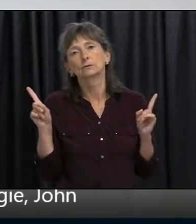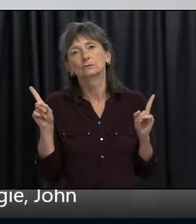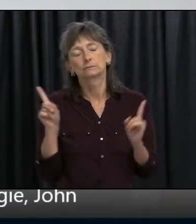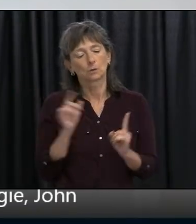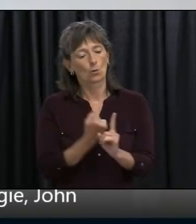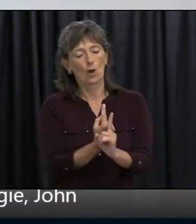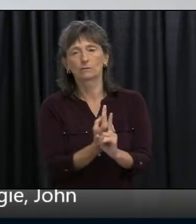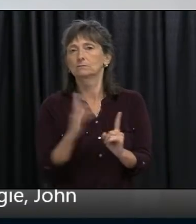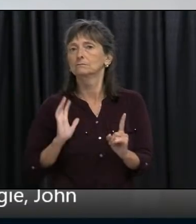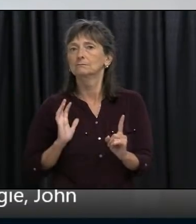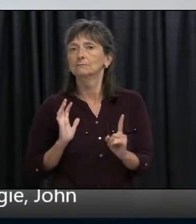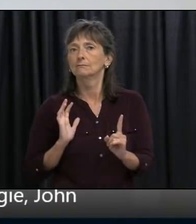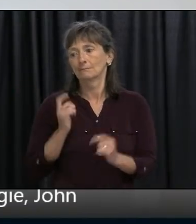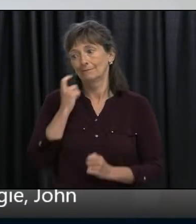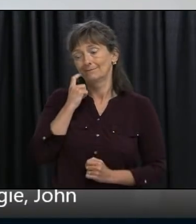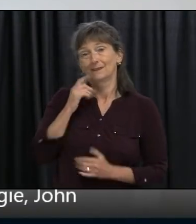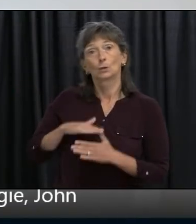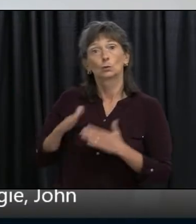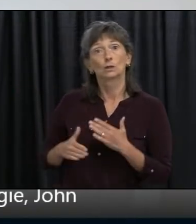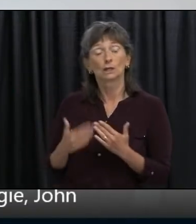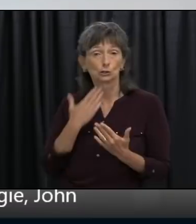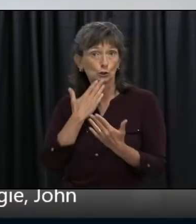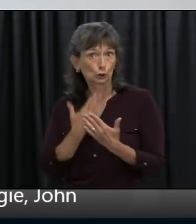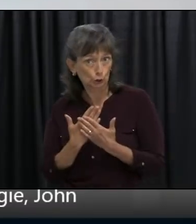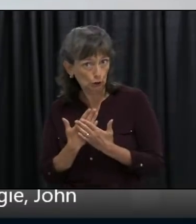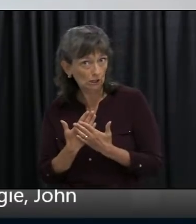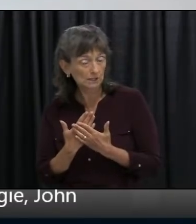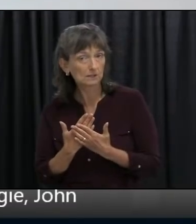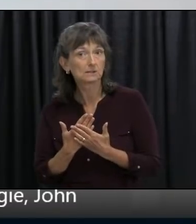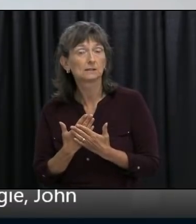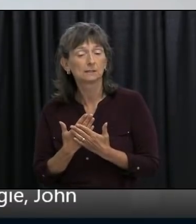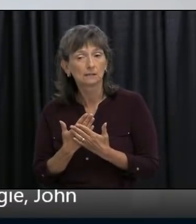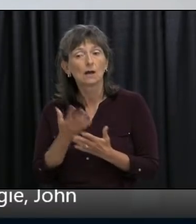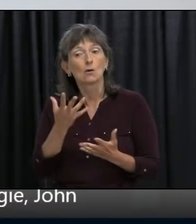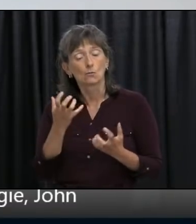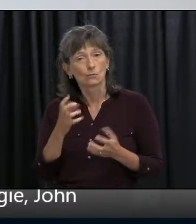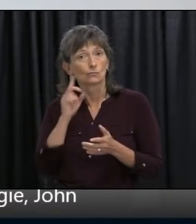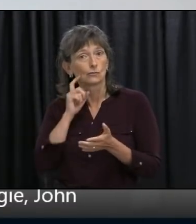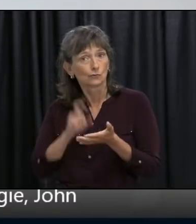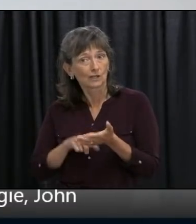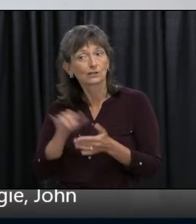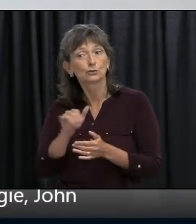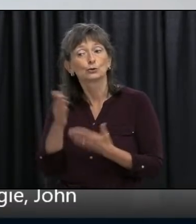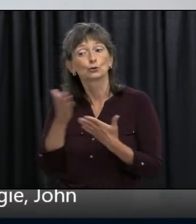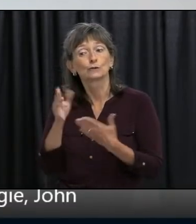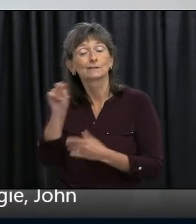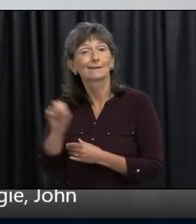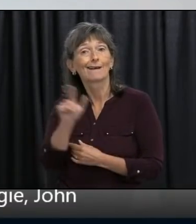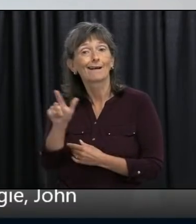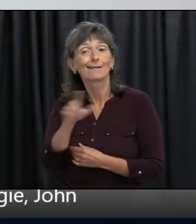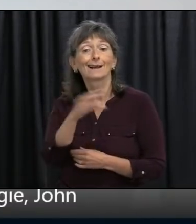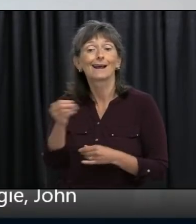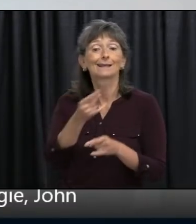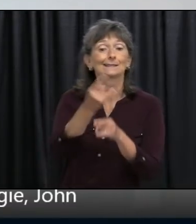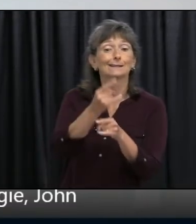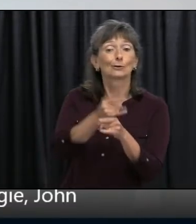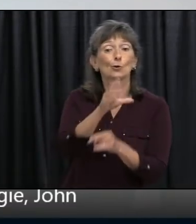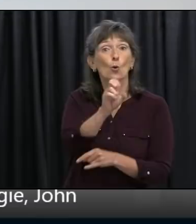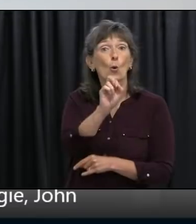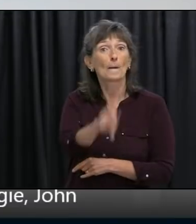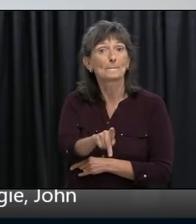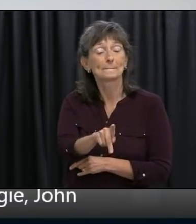had a good weekend. I'd like to recognize again our colleagues in Service NL and the Newfoundland and Labrador Liquor